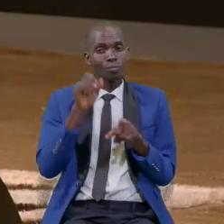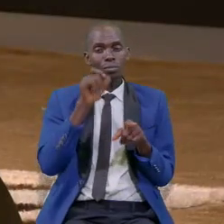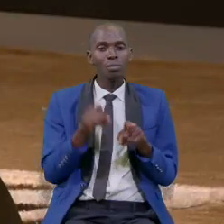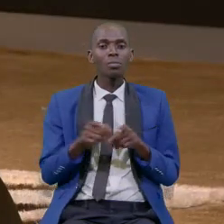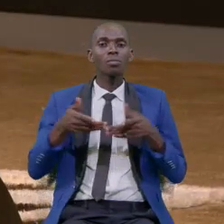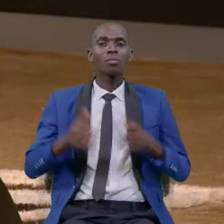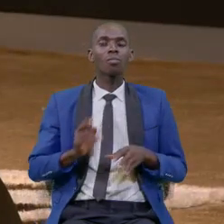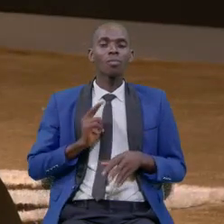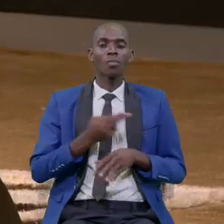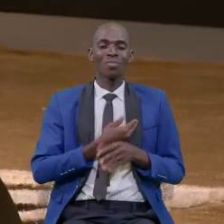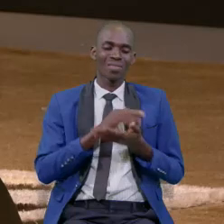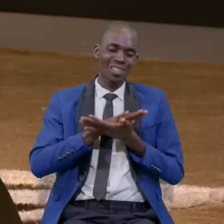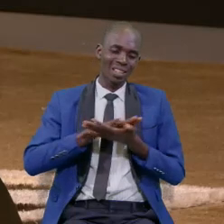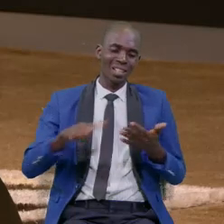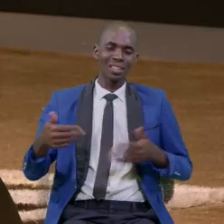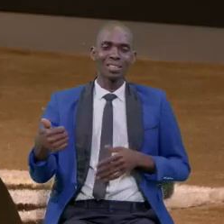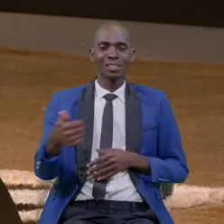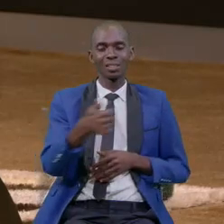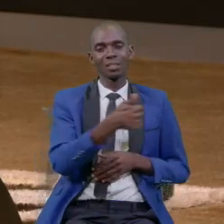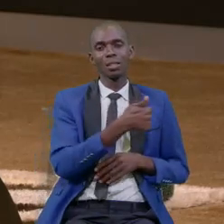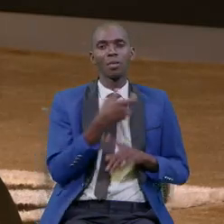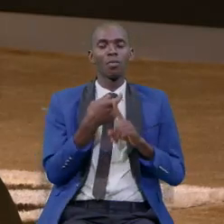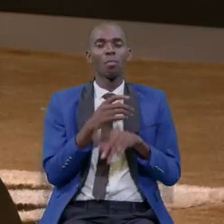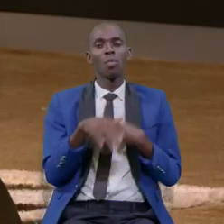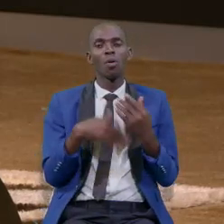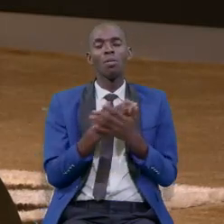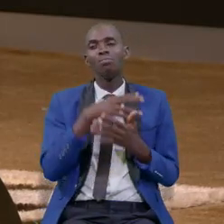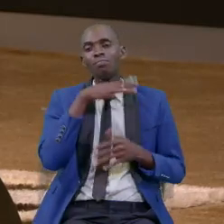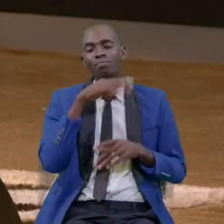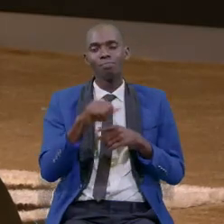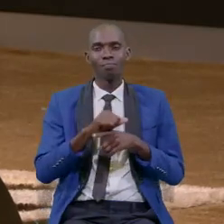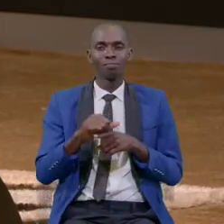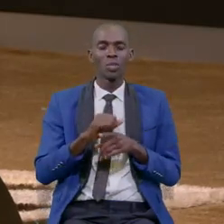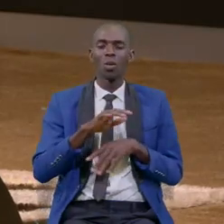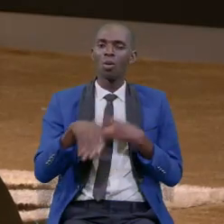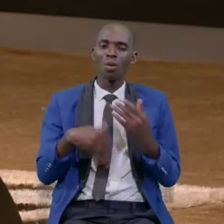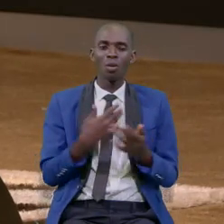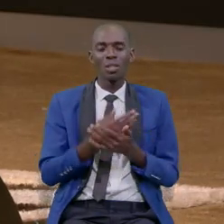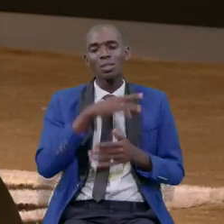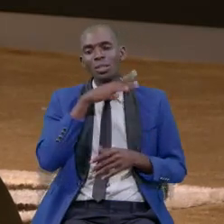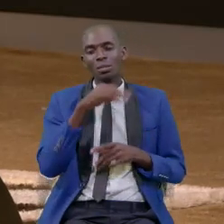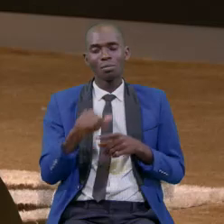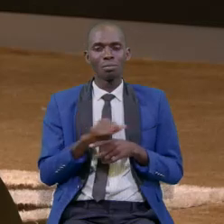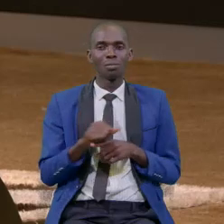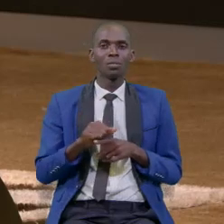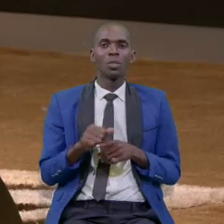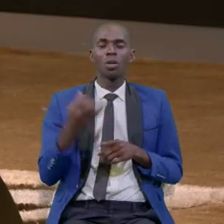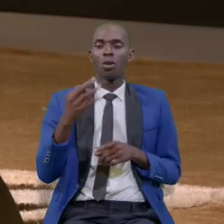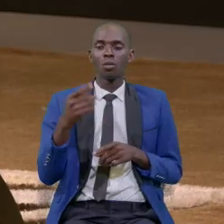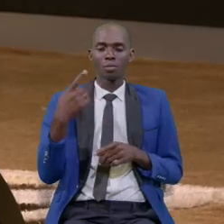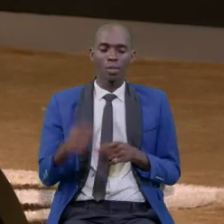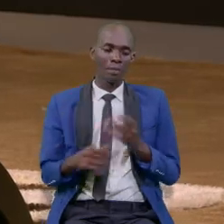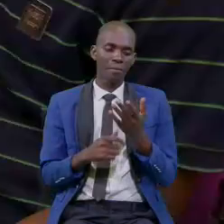cleanse ourselves from all filthiness. All filthiness of the